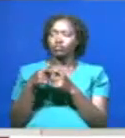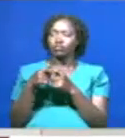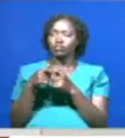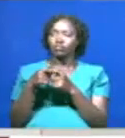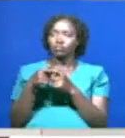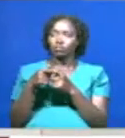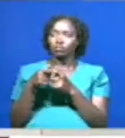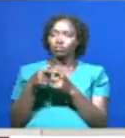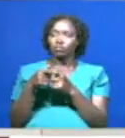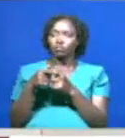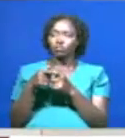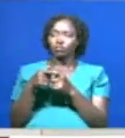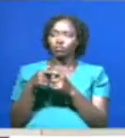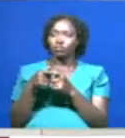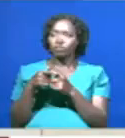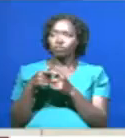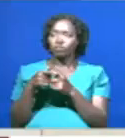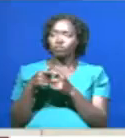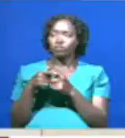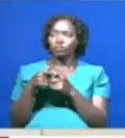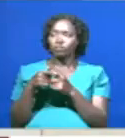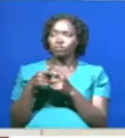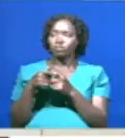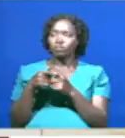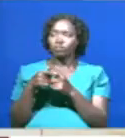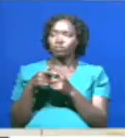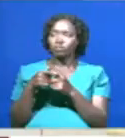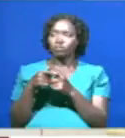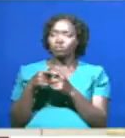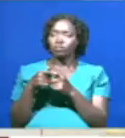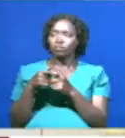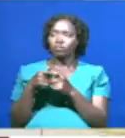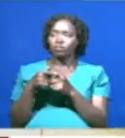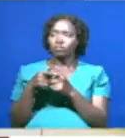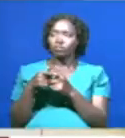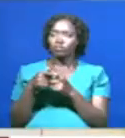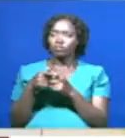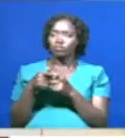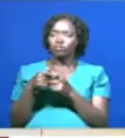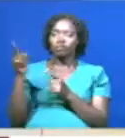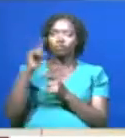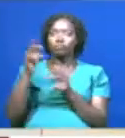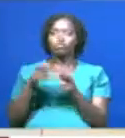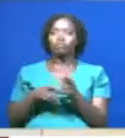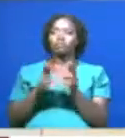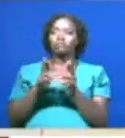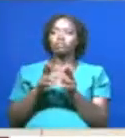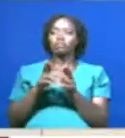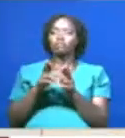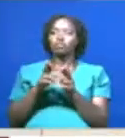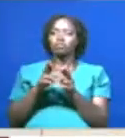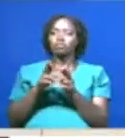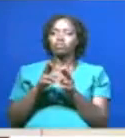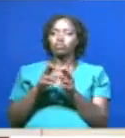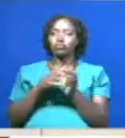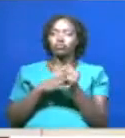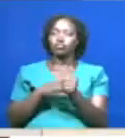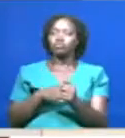my colleague Kurishi is showing you, that is Nairobi Road, which is actually also led to a place called Nyalenda. Nyalenda is